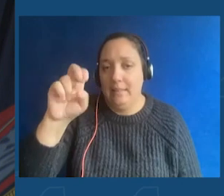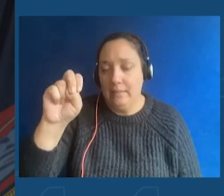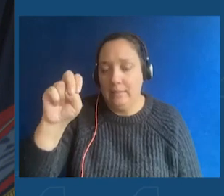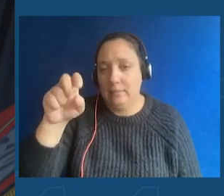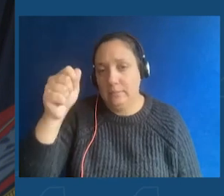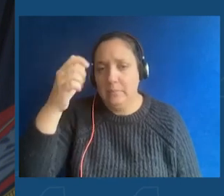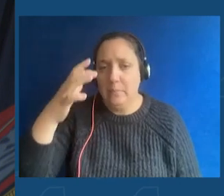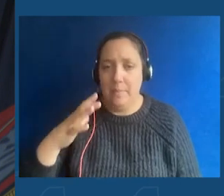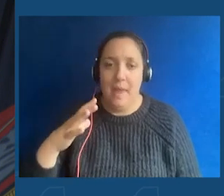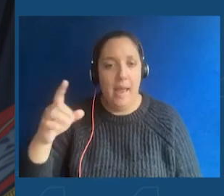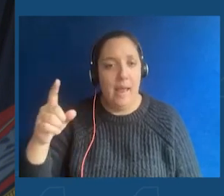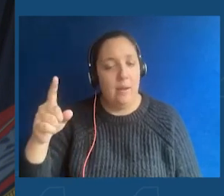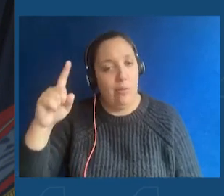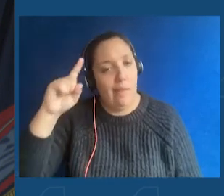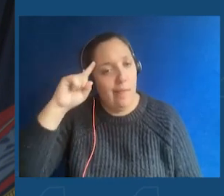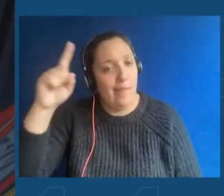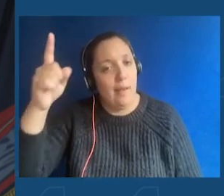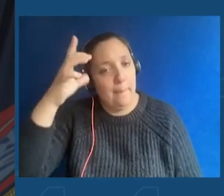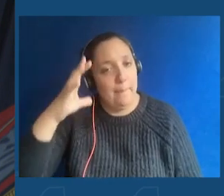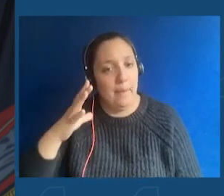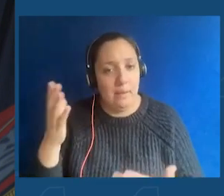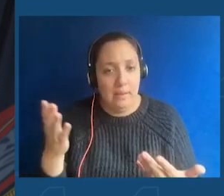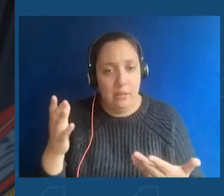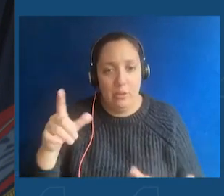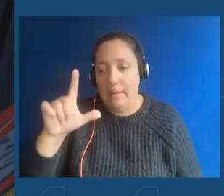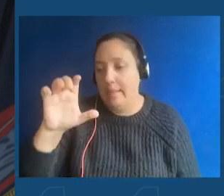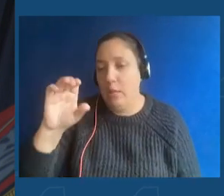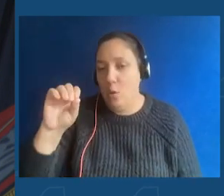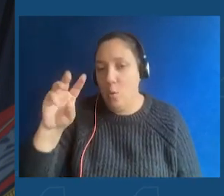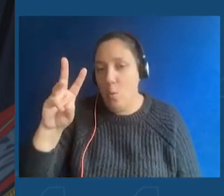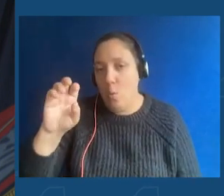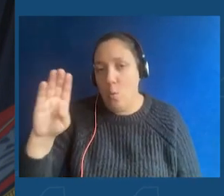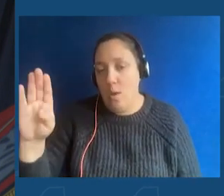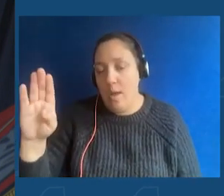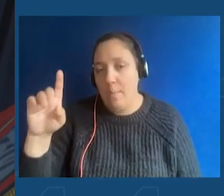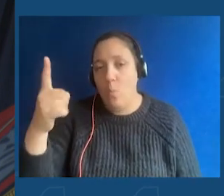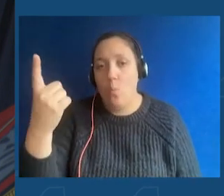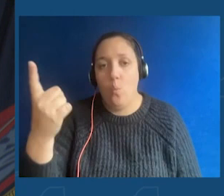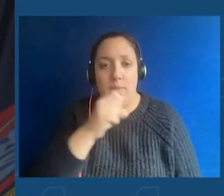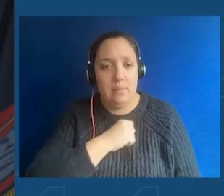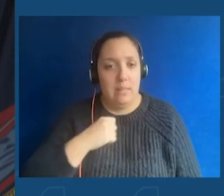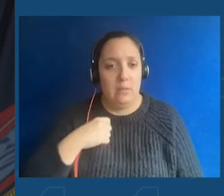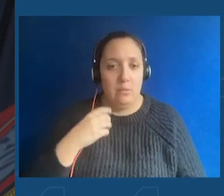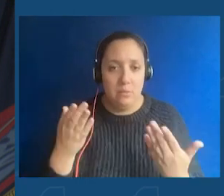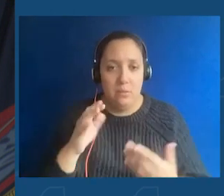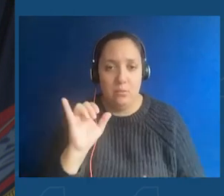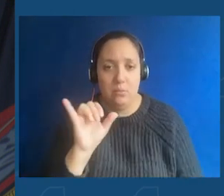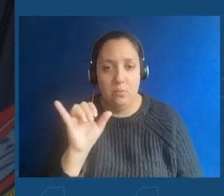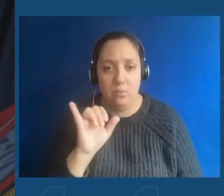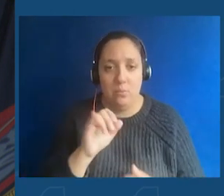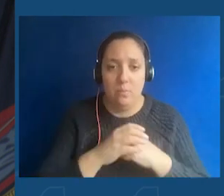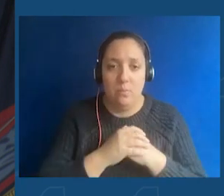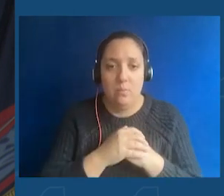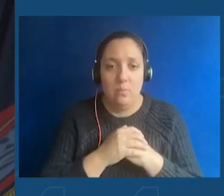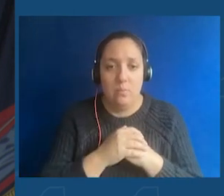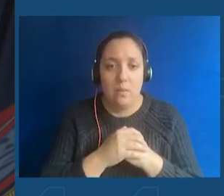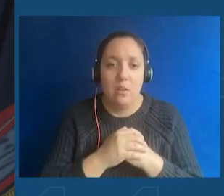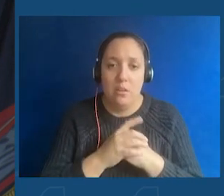One of our bill sponsors. Aaliyah Webb has joined us as well, one of our senators as well. And I want to just thank you. It's so great.